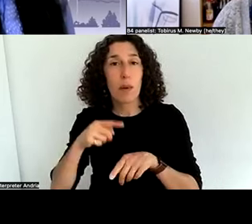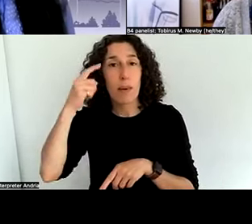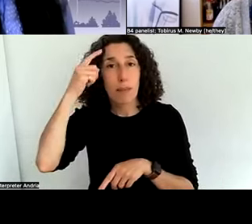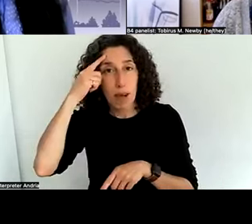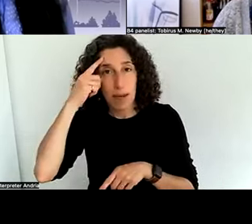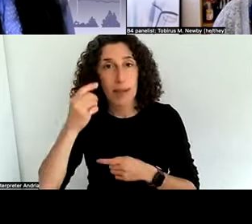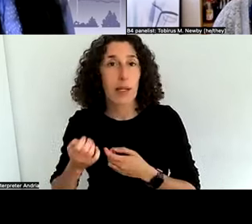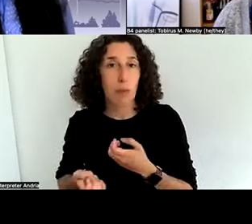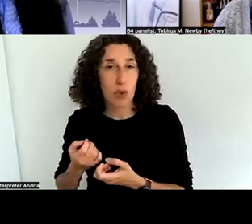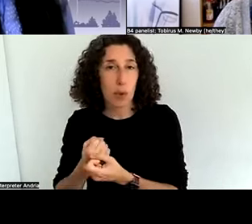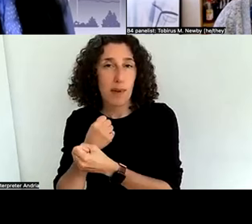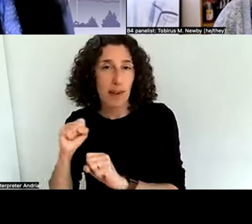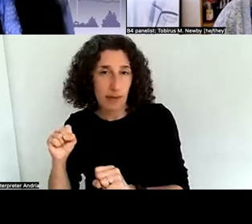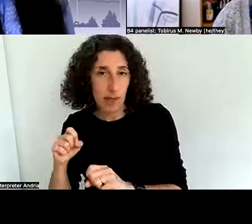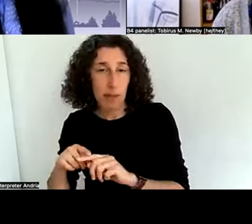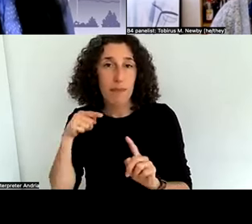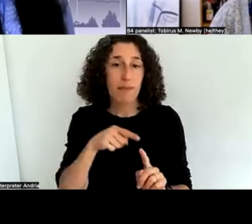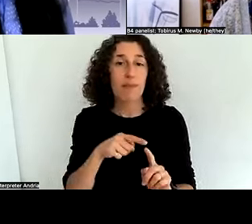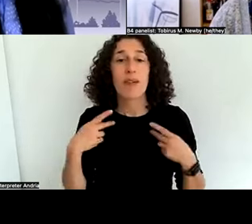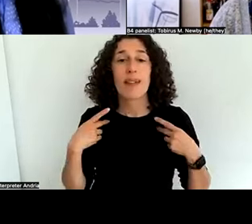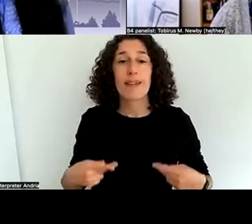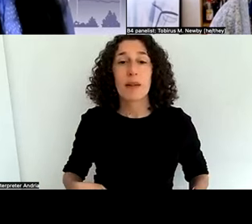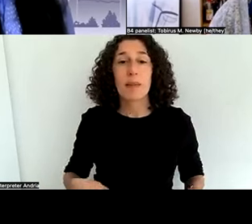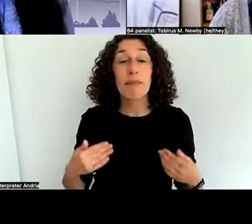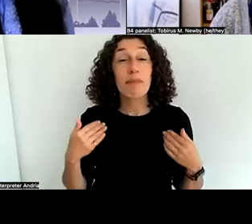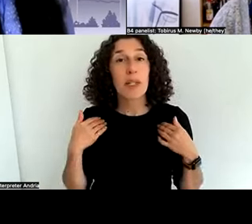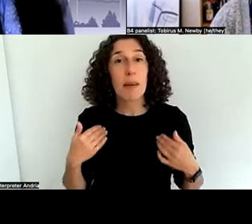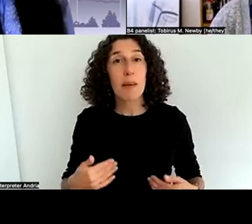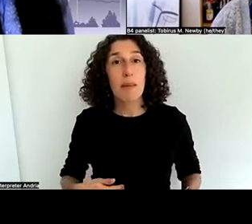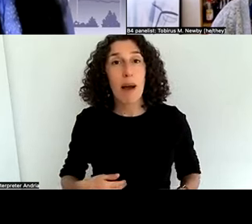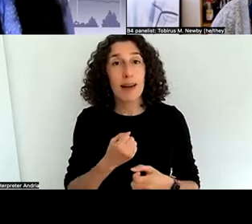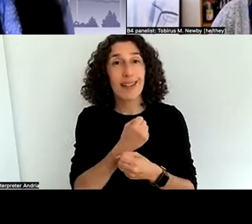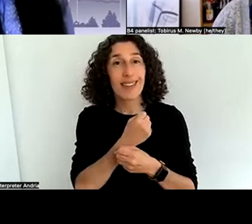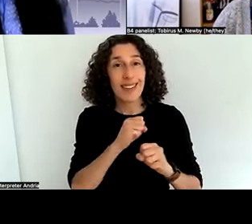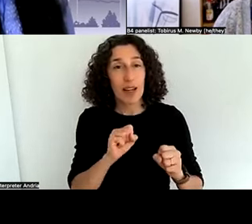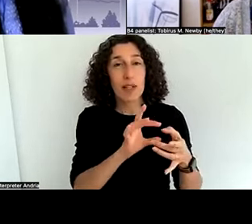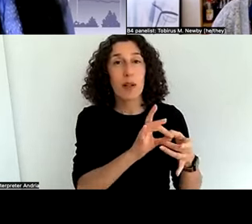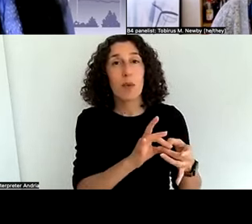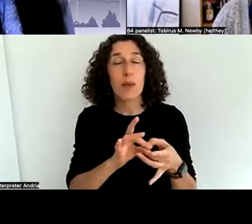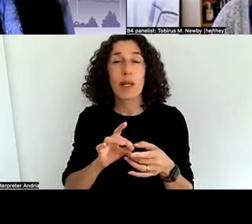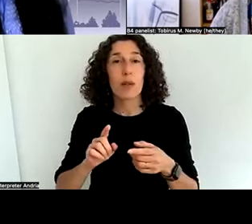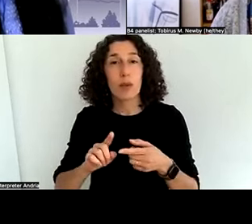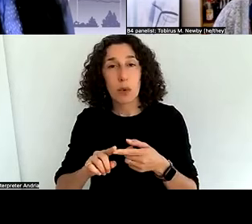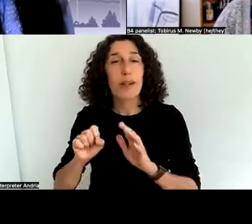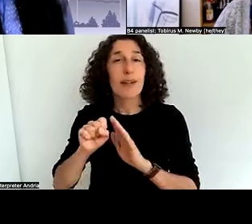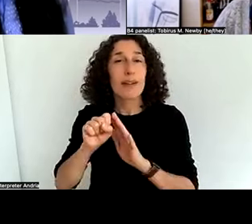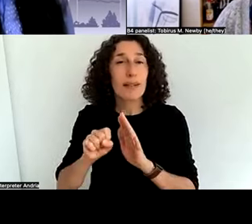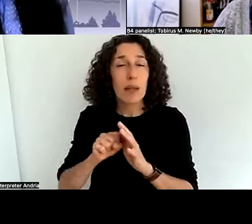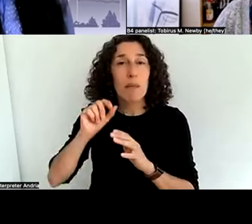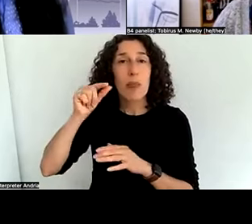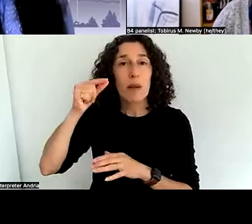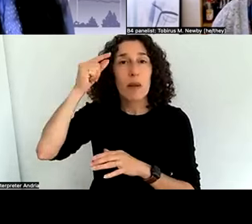the threat of violence that can come from state infrastructures of control are directly in opposition to that idea